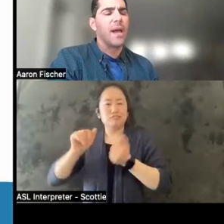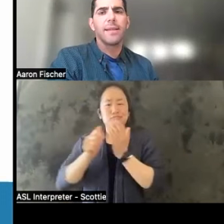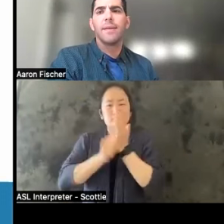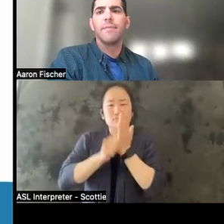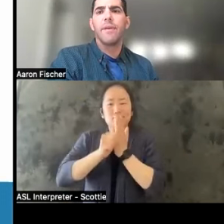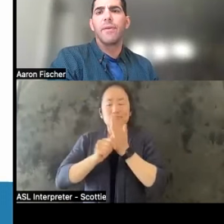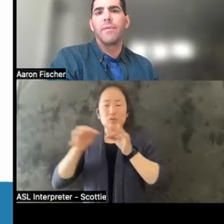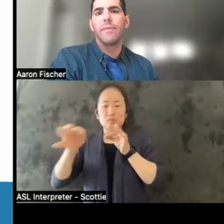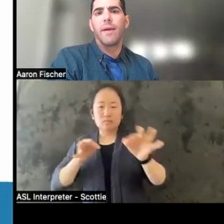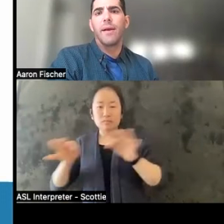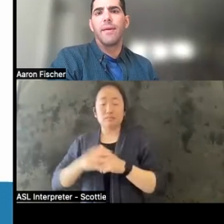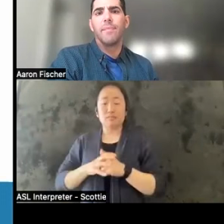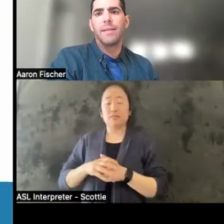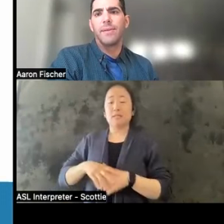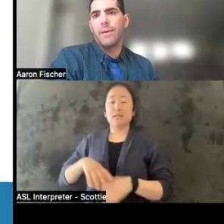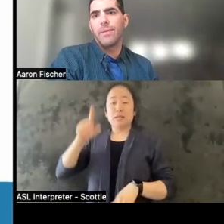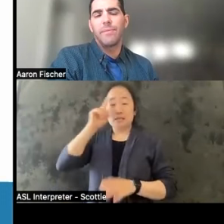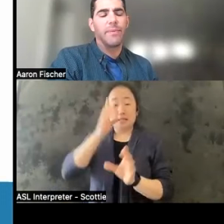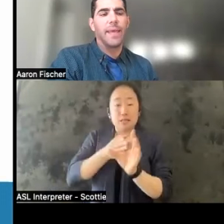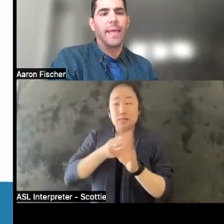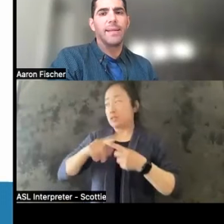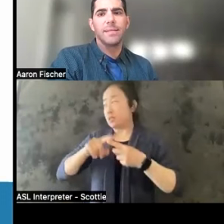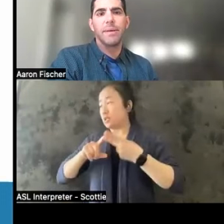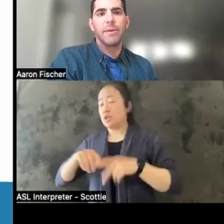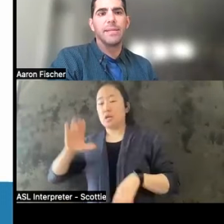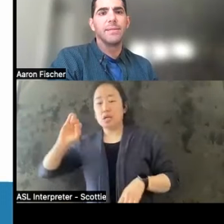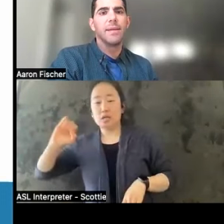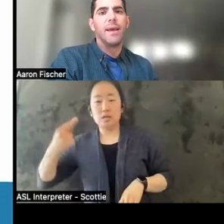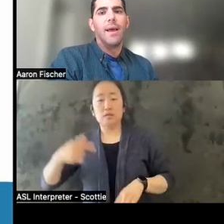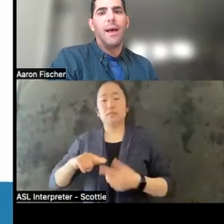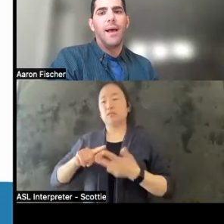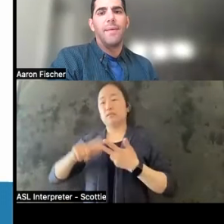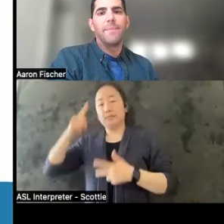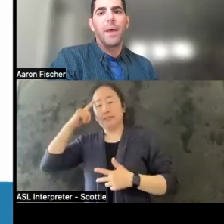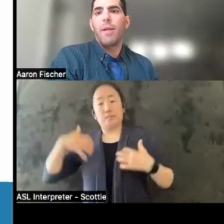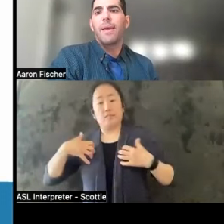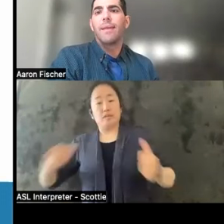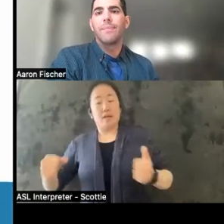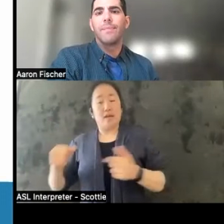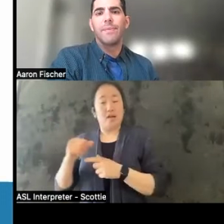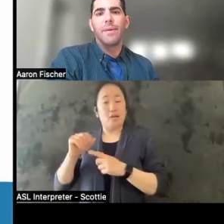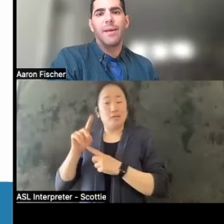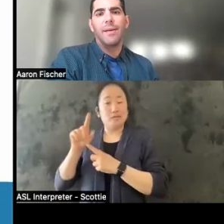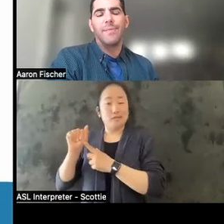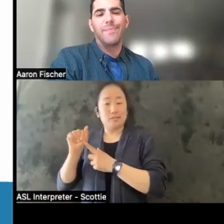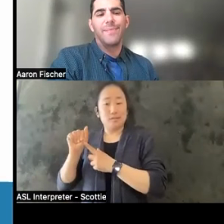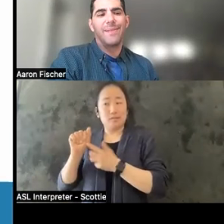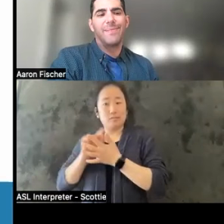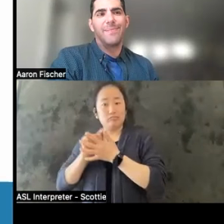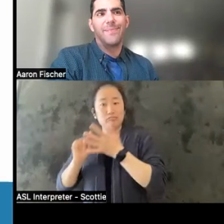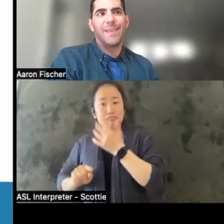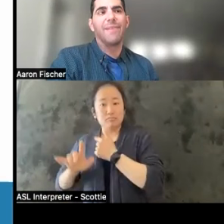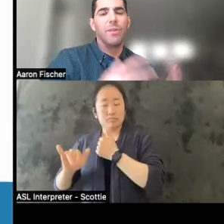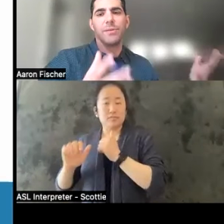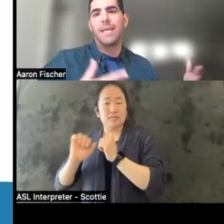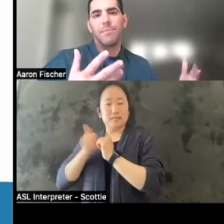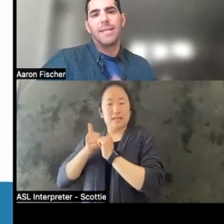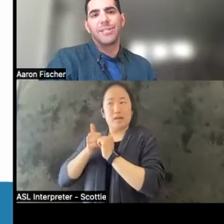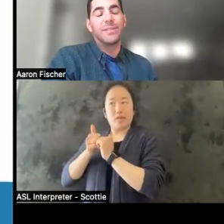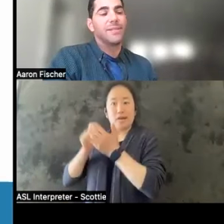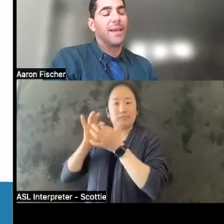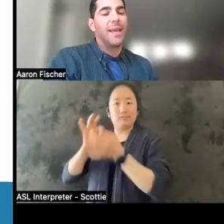psychiatric, cognitive, other mental health related disabilities apply and give you